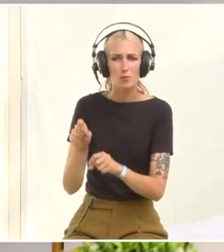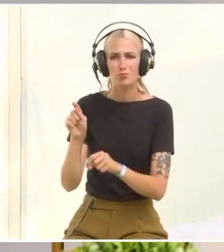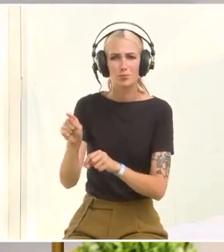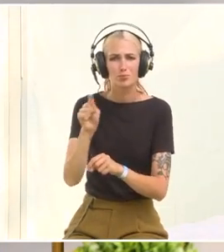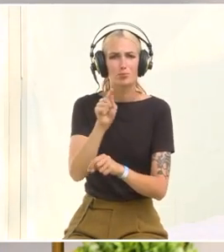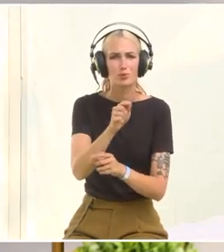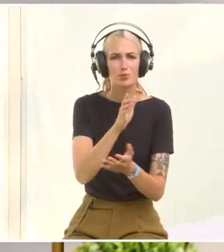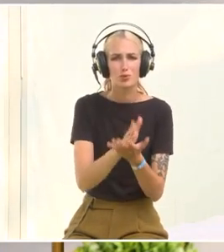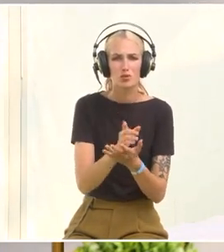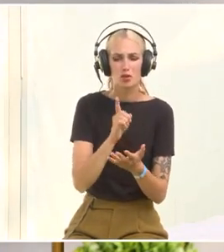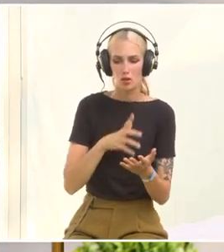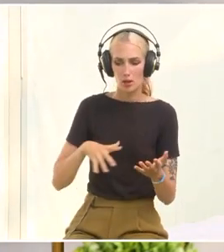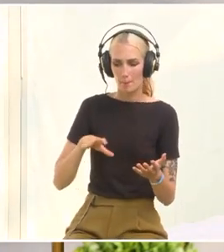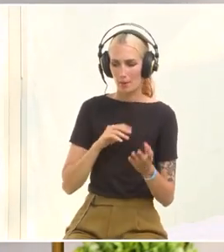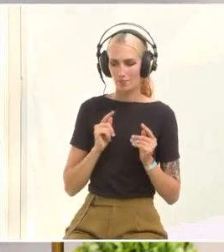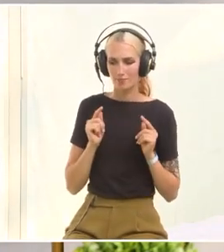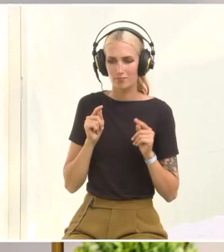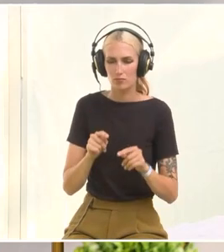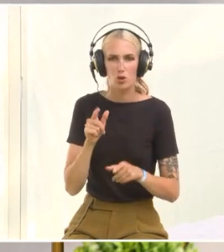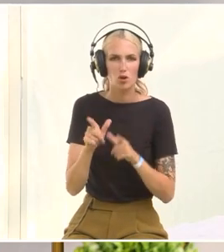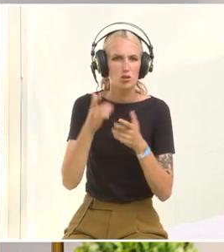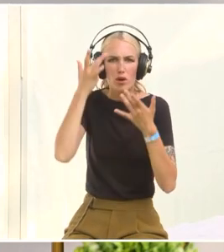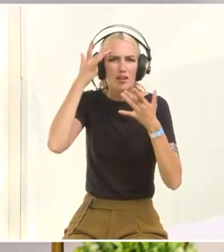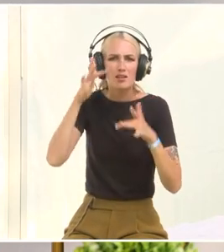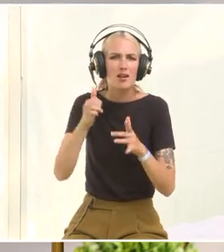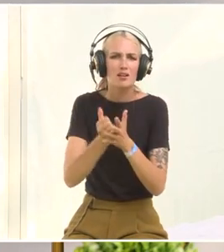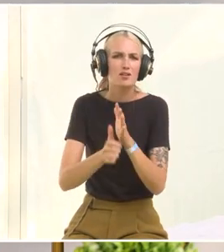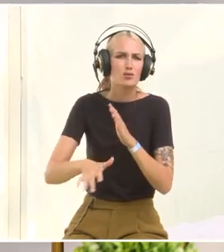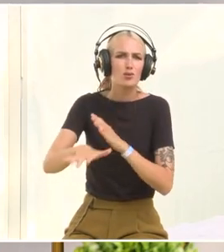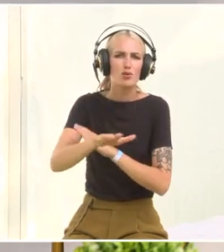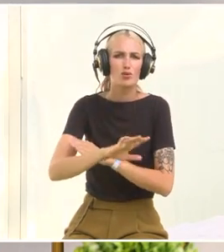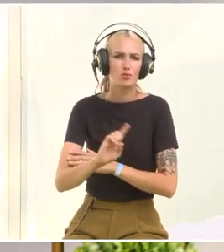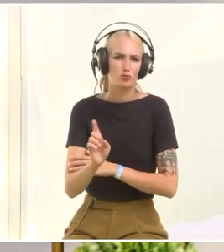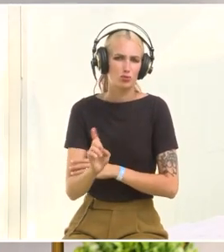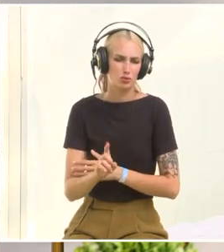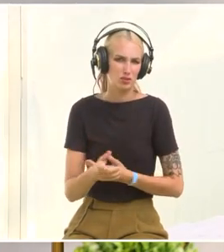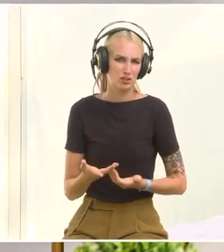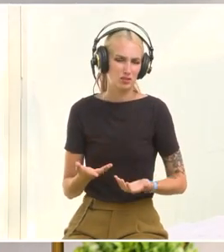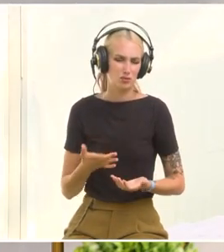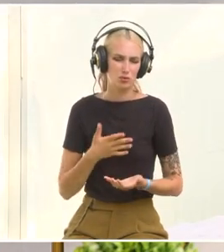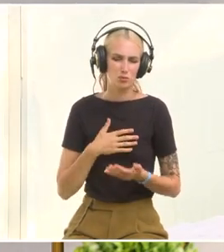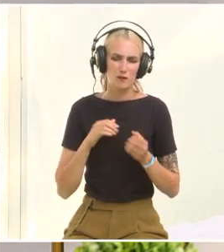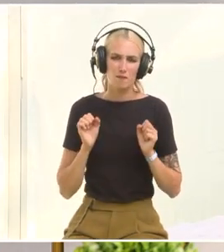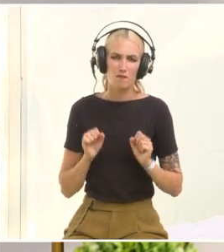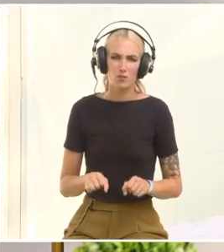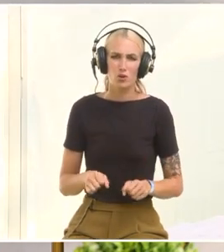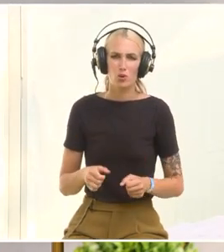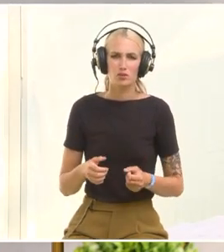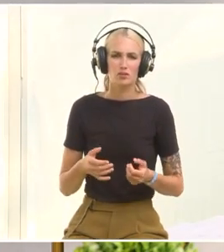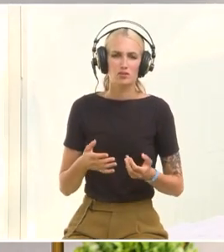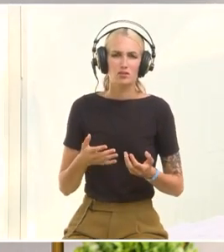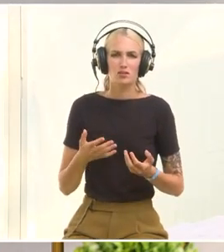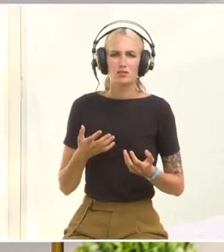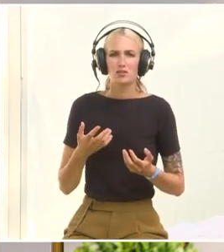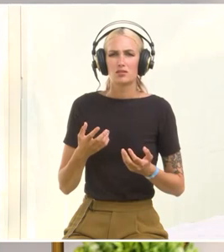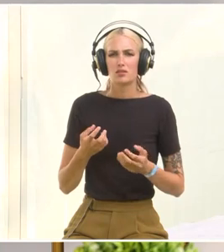we were there, we don't know at all what is the environment there. And I had really chance to make this excursion